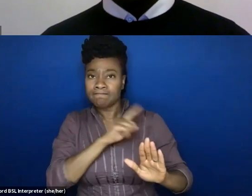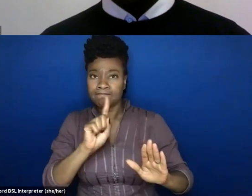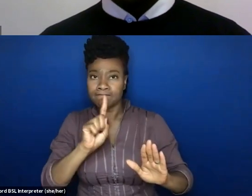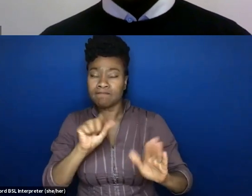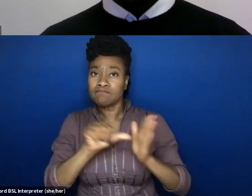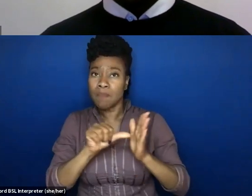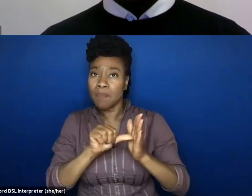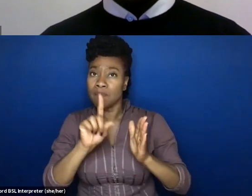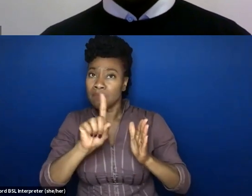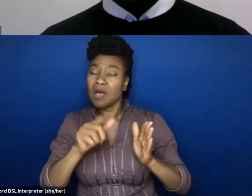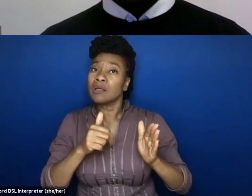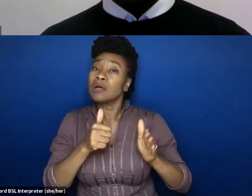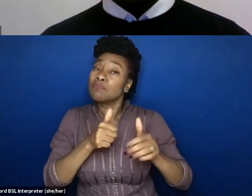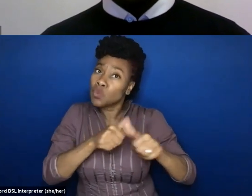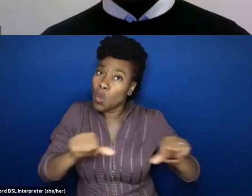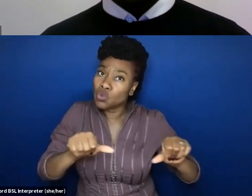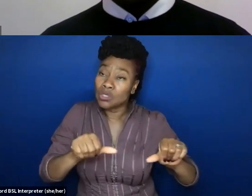Mm-hmm. So I think culturally,